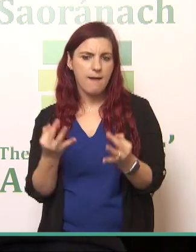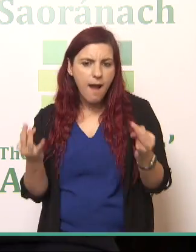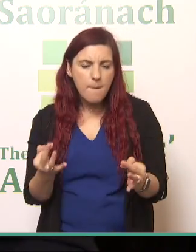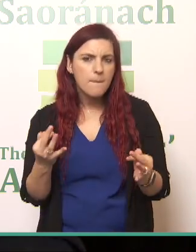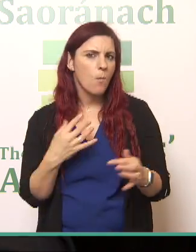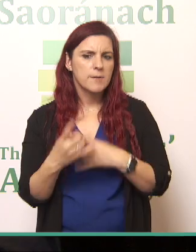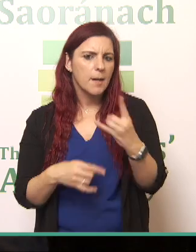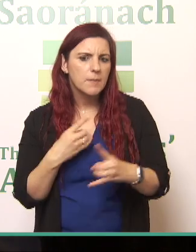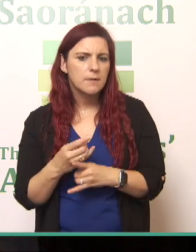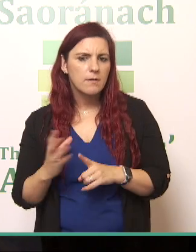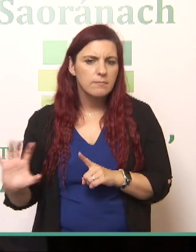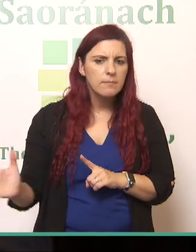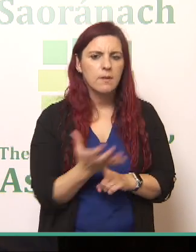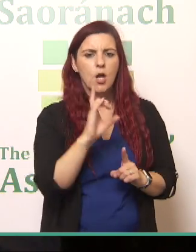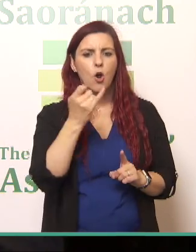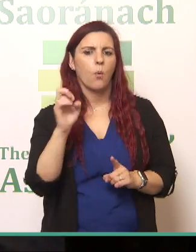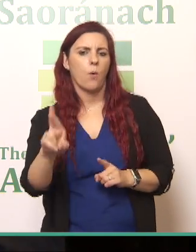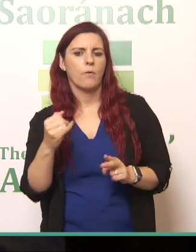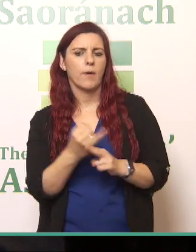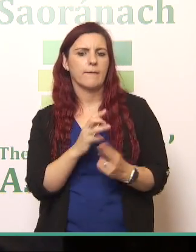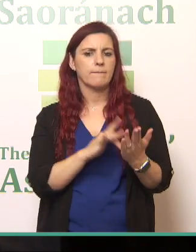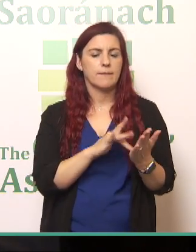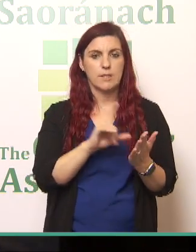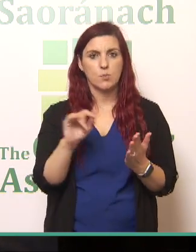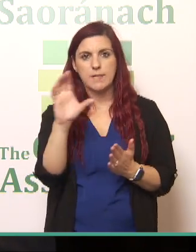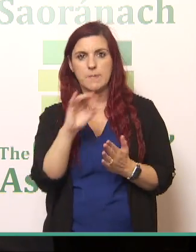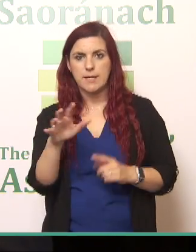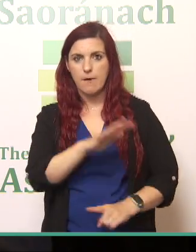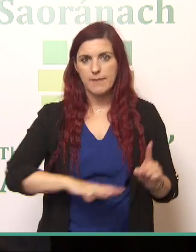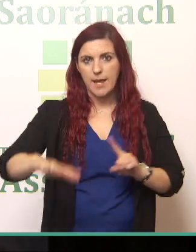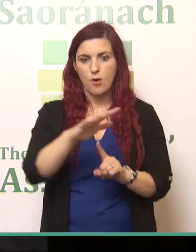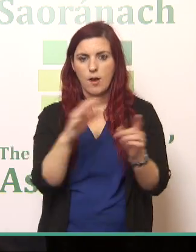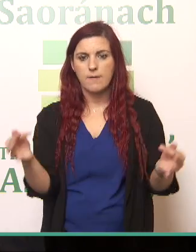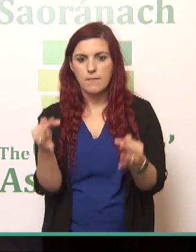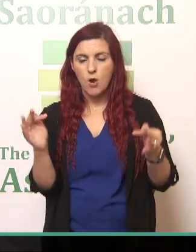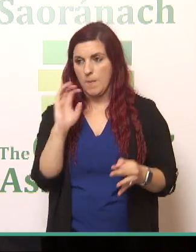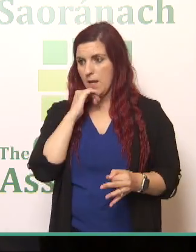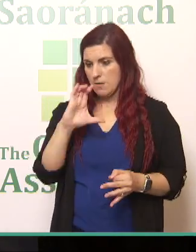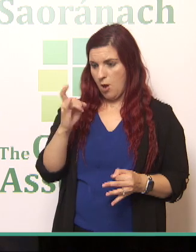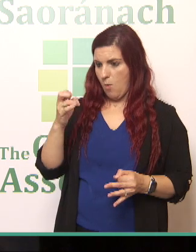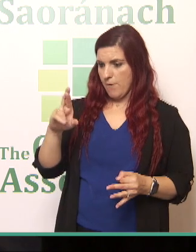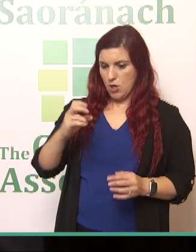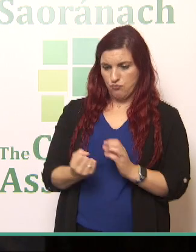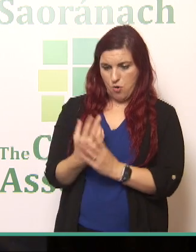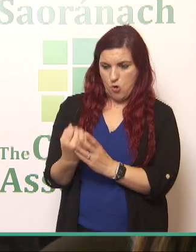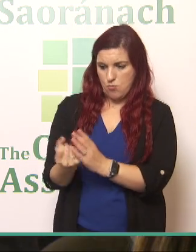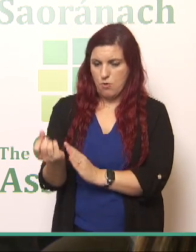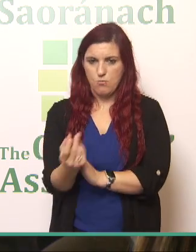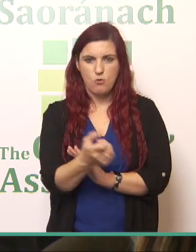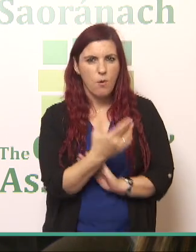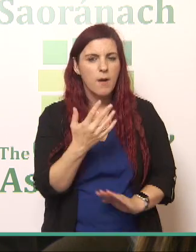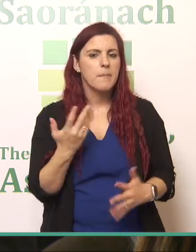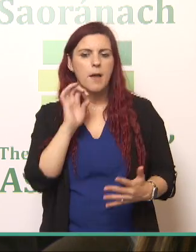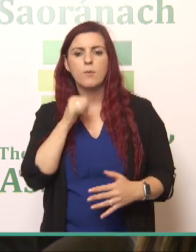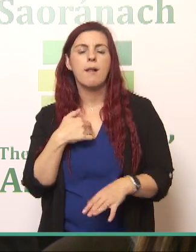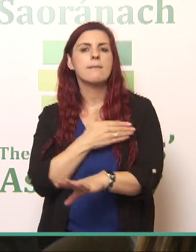I've incorporated clover in about 15 to 20% of the area farmed, because, you know, I suppose when I started out in